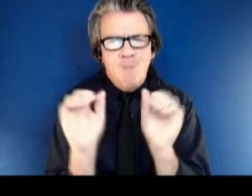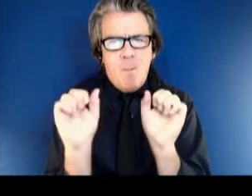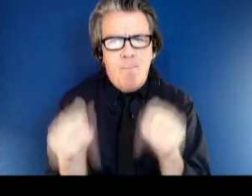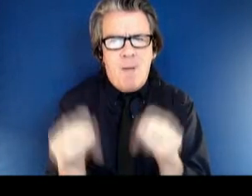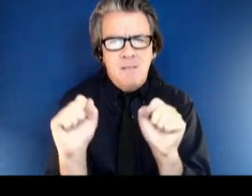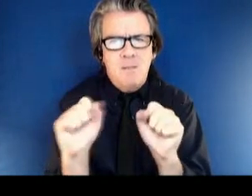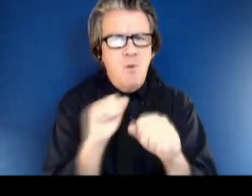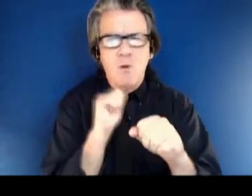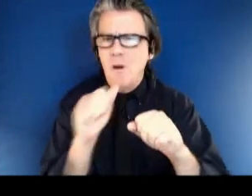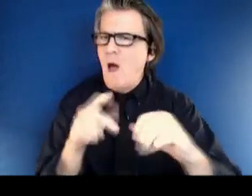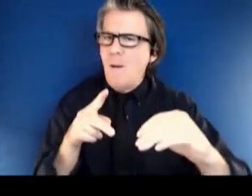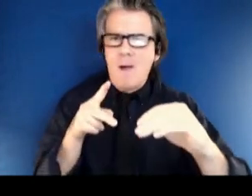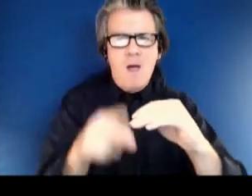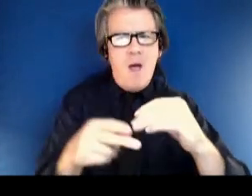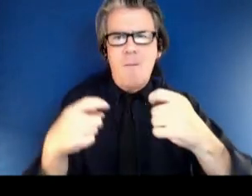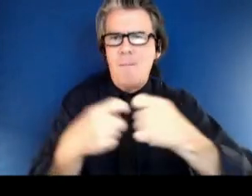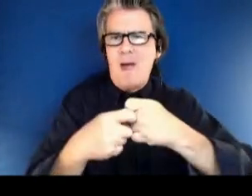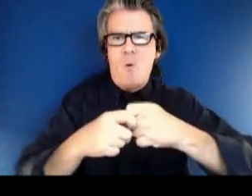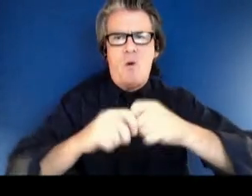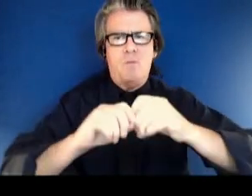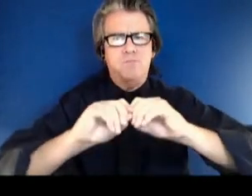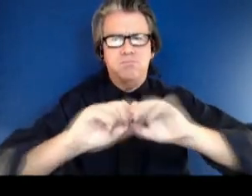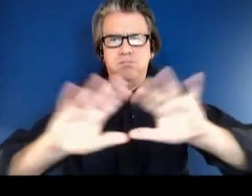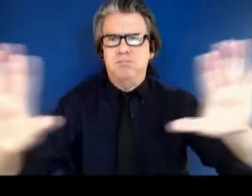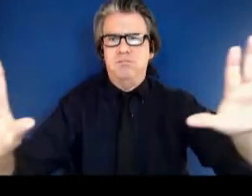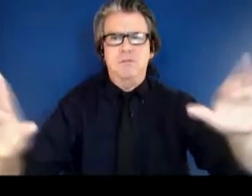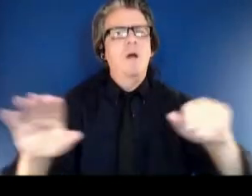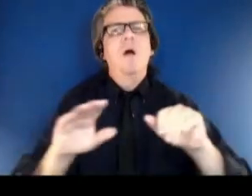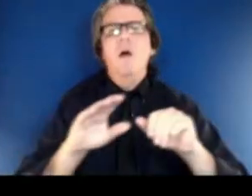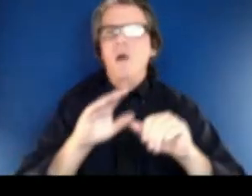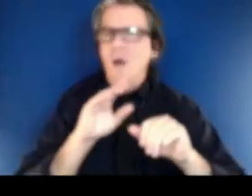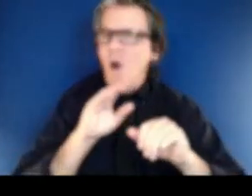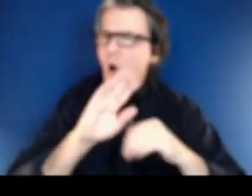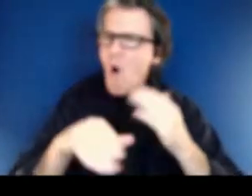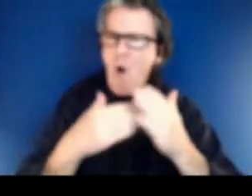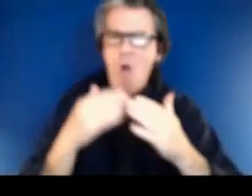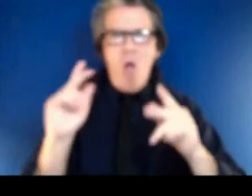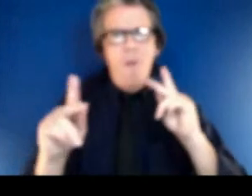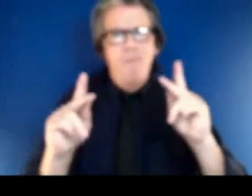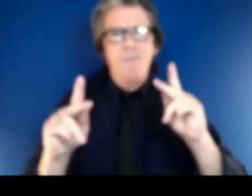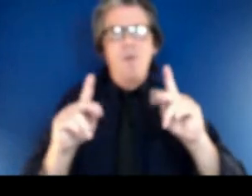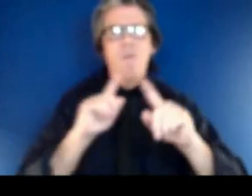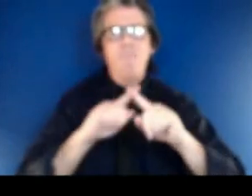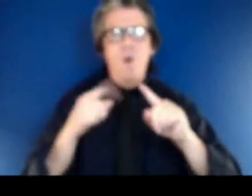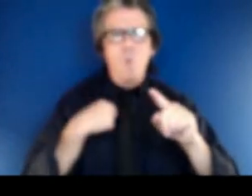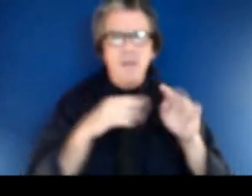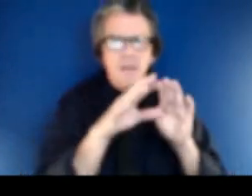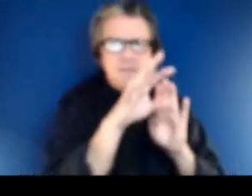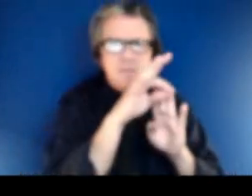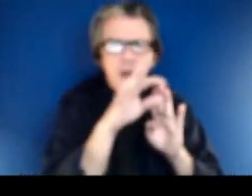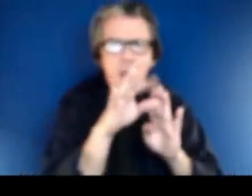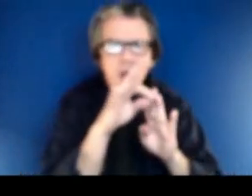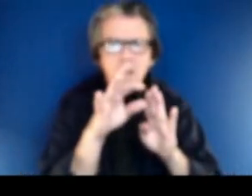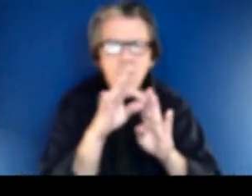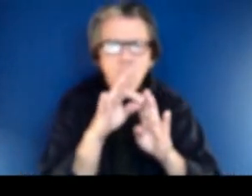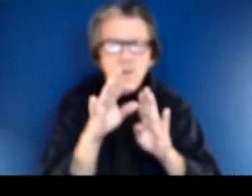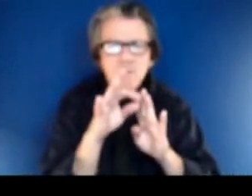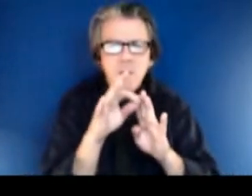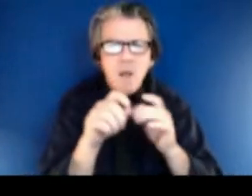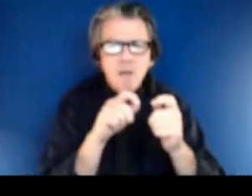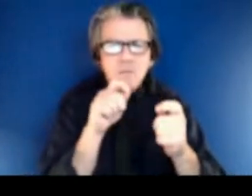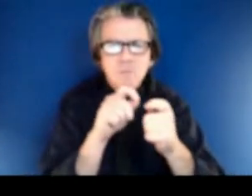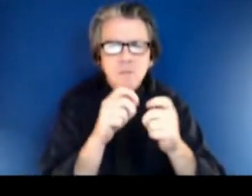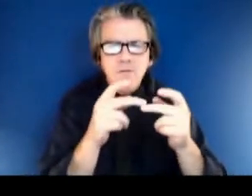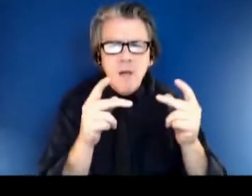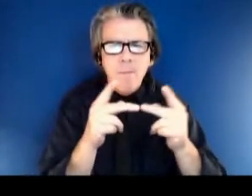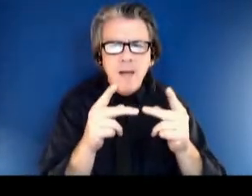again, we really very much appreciate your patience and your understanding. Tonight, we're going to share some details about the weather forecast. We have our